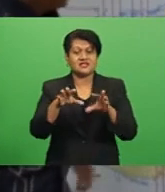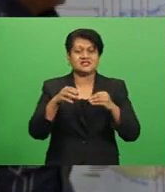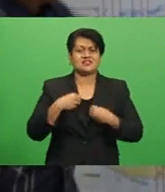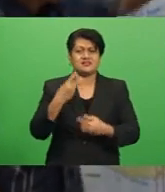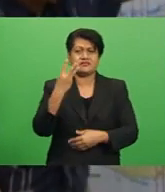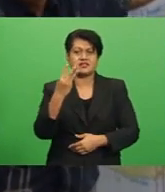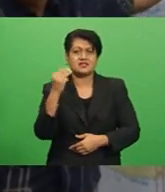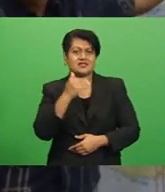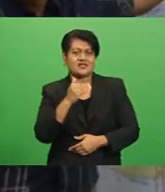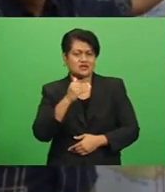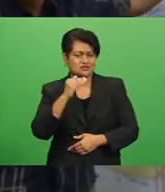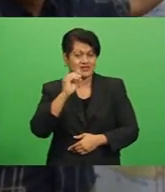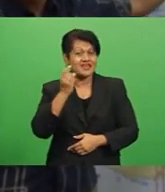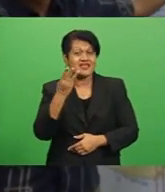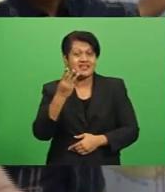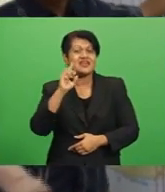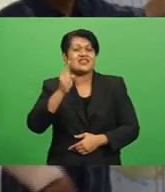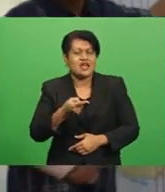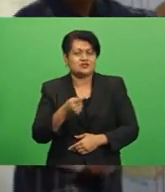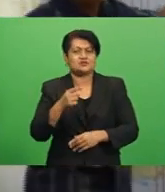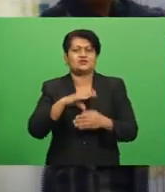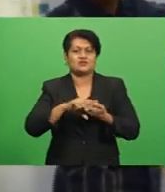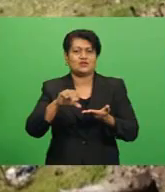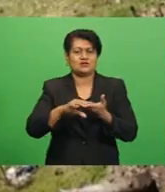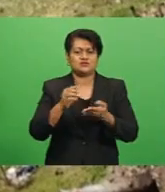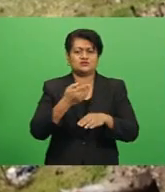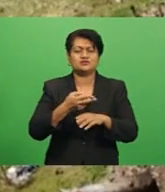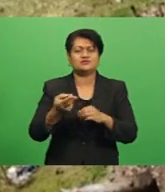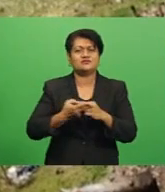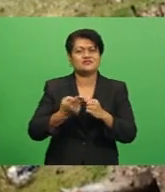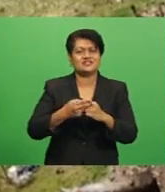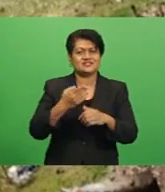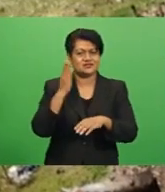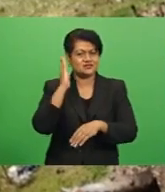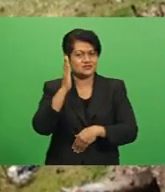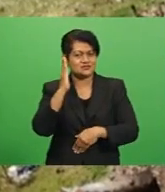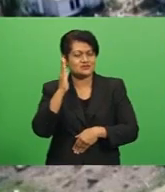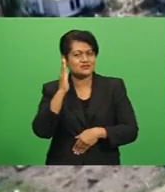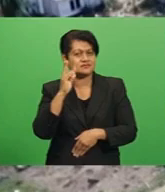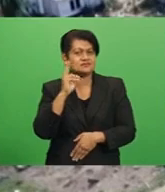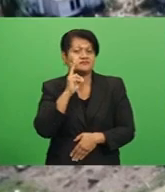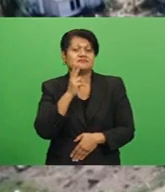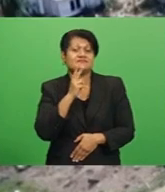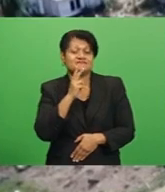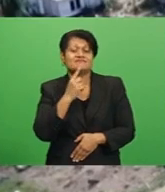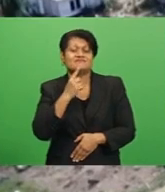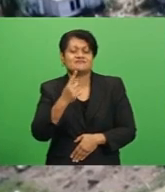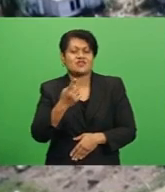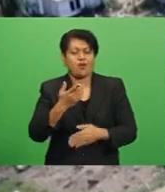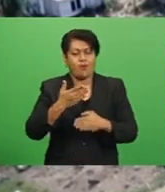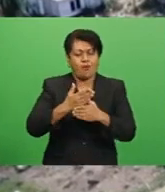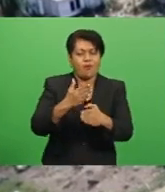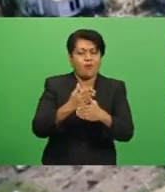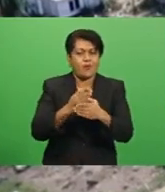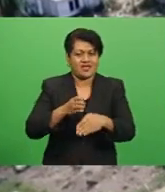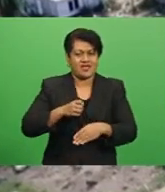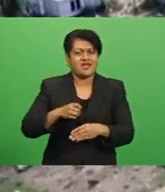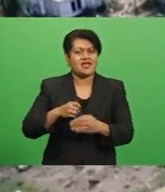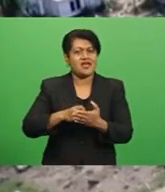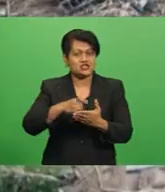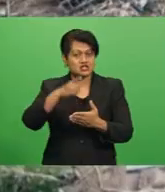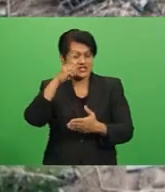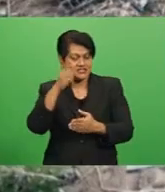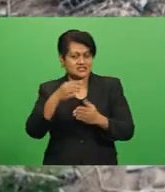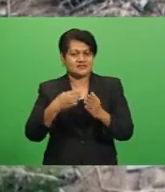Vodafone Fiji to help repair about 20 schools. Vodafone Fiji says they are working with the Education Ministry to